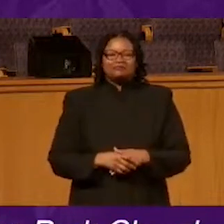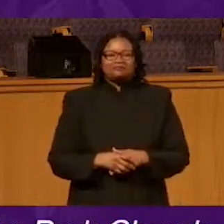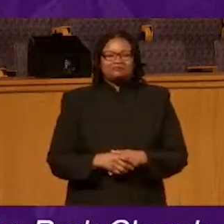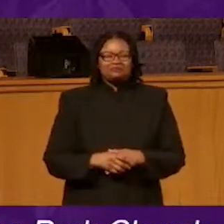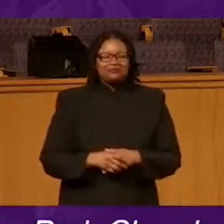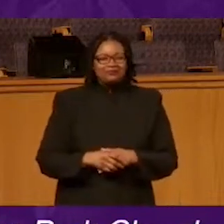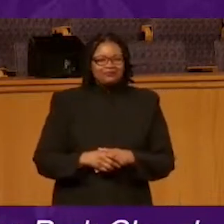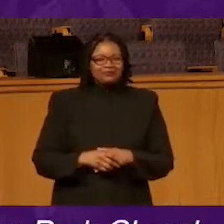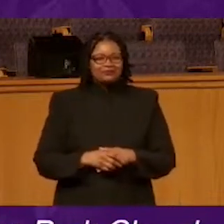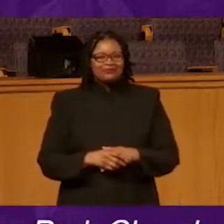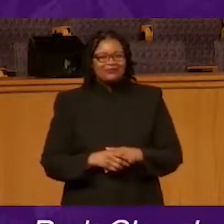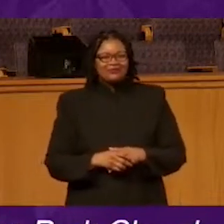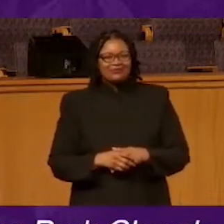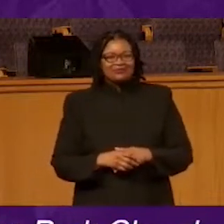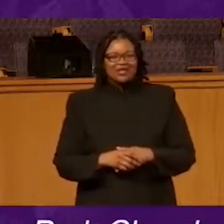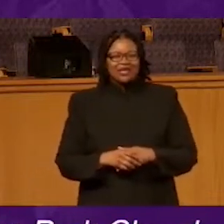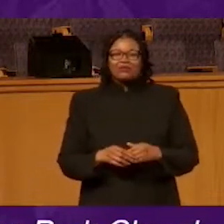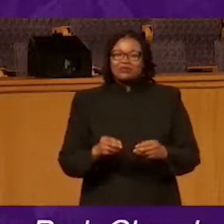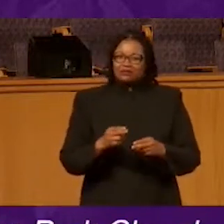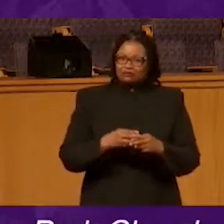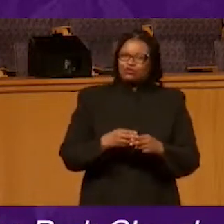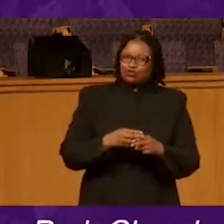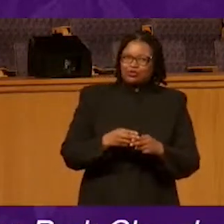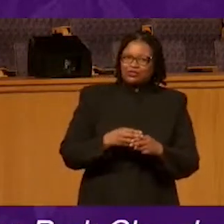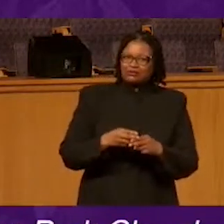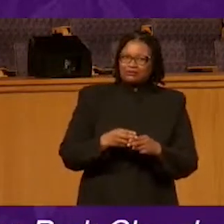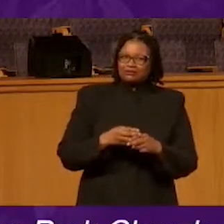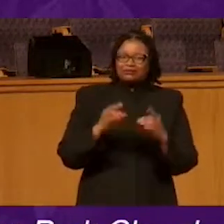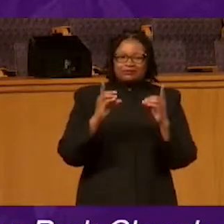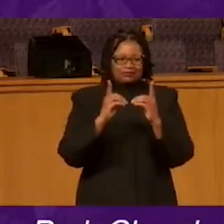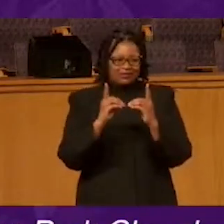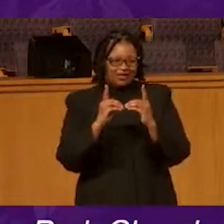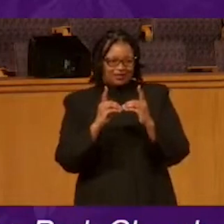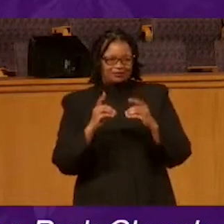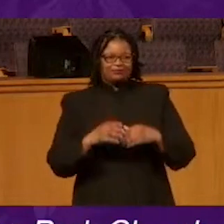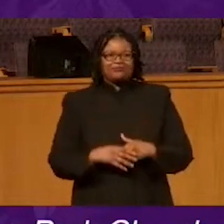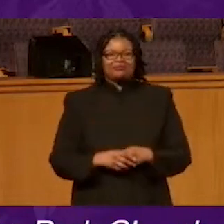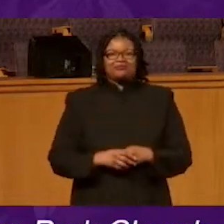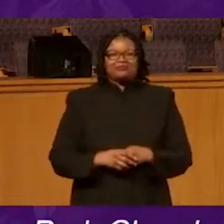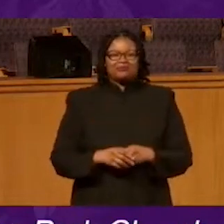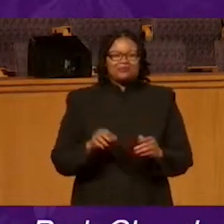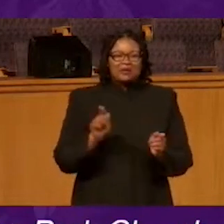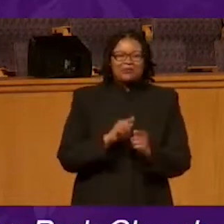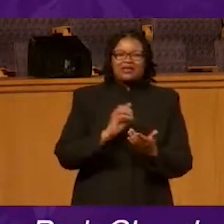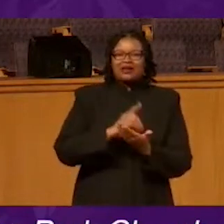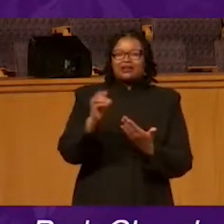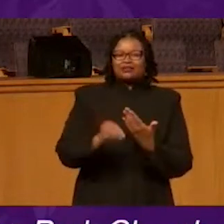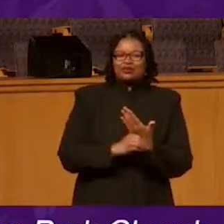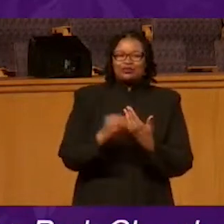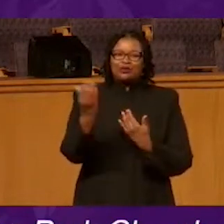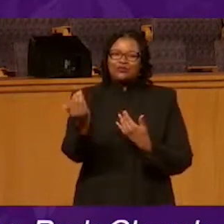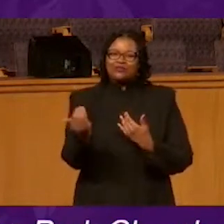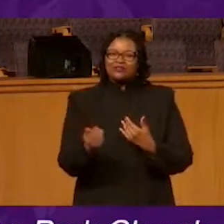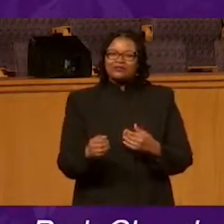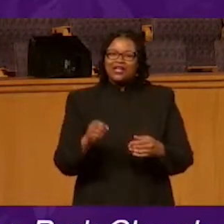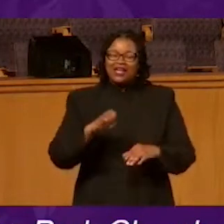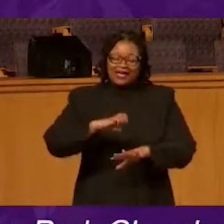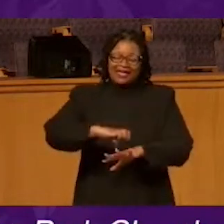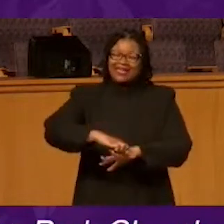ours was a relatively condensed courtship. Caught everybody off guard. We met October 15th. We were